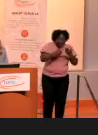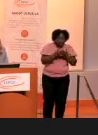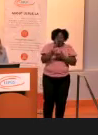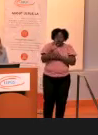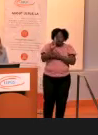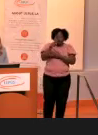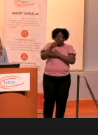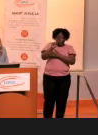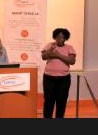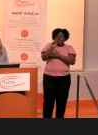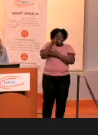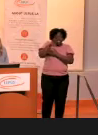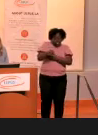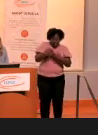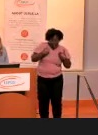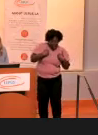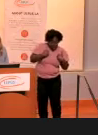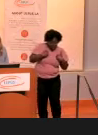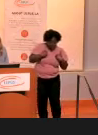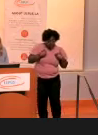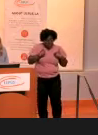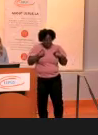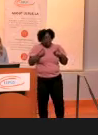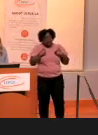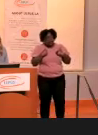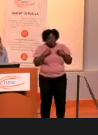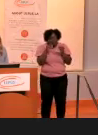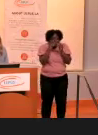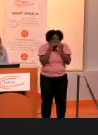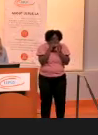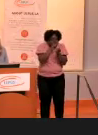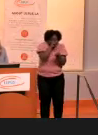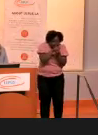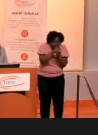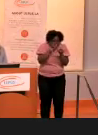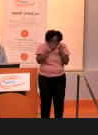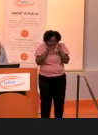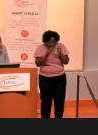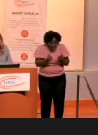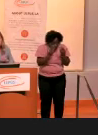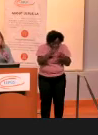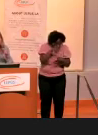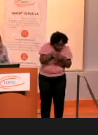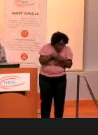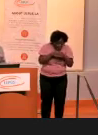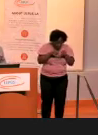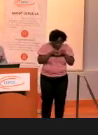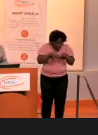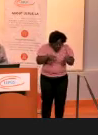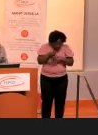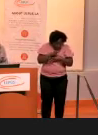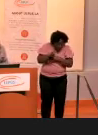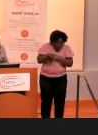should have what we call a quantification or a more accurate measure of protein in the urine, which is the protein